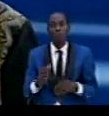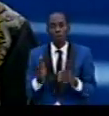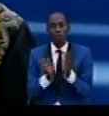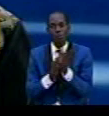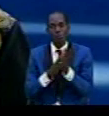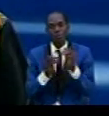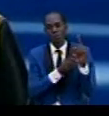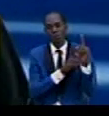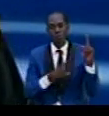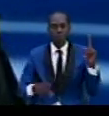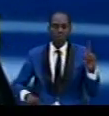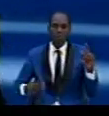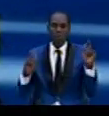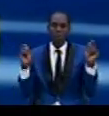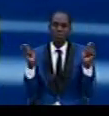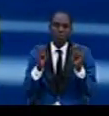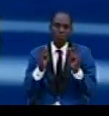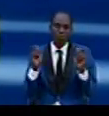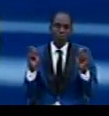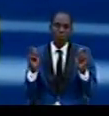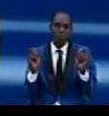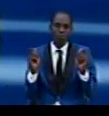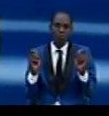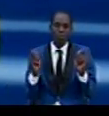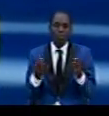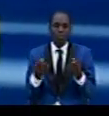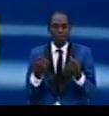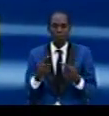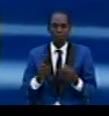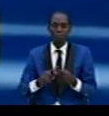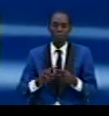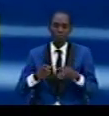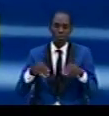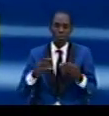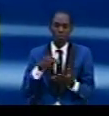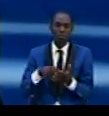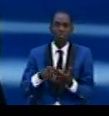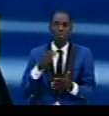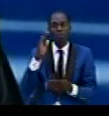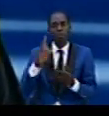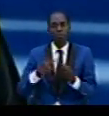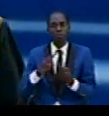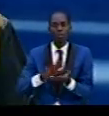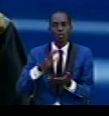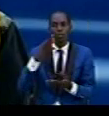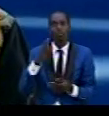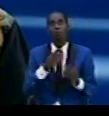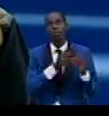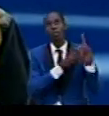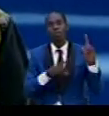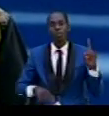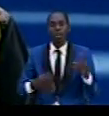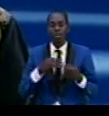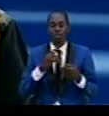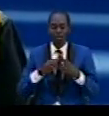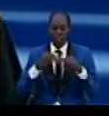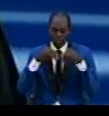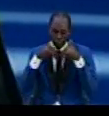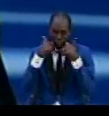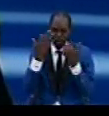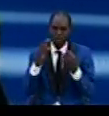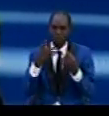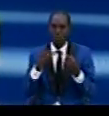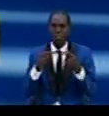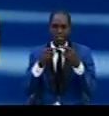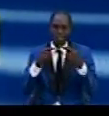Lord. I've come to share this testimony to the glory of the Lord and to the shame of the enemy. The Bible says